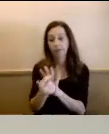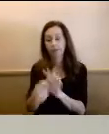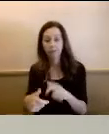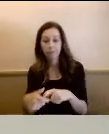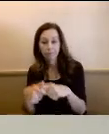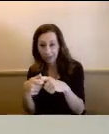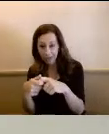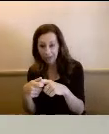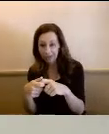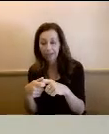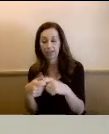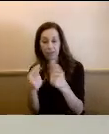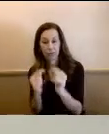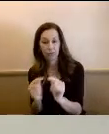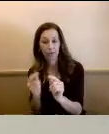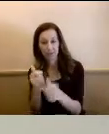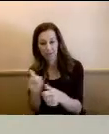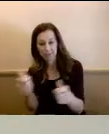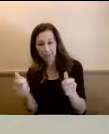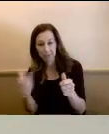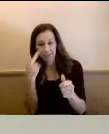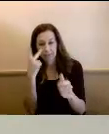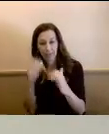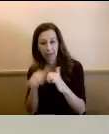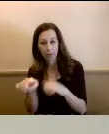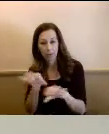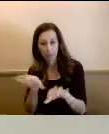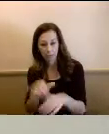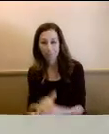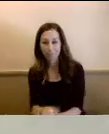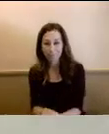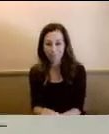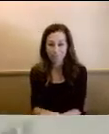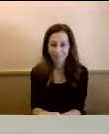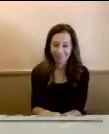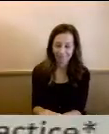few minutes and work on these and see how you do